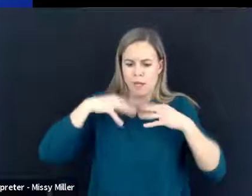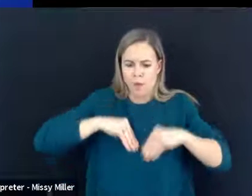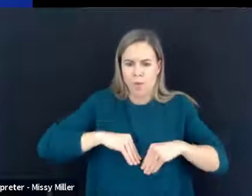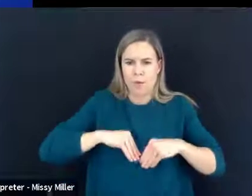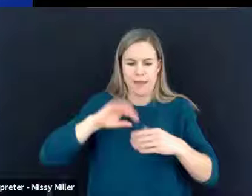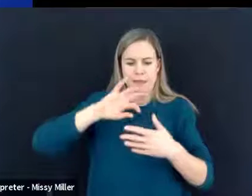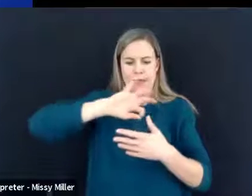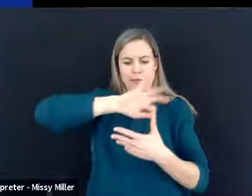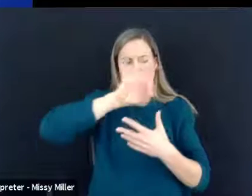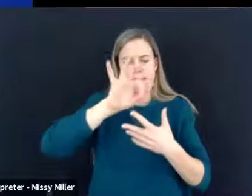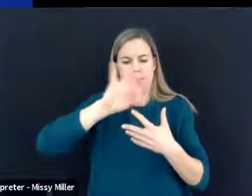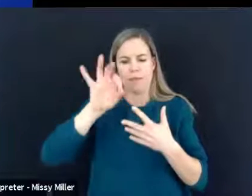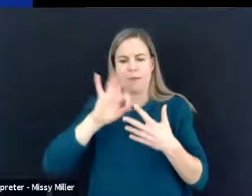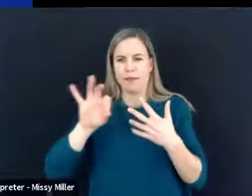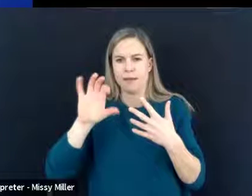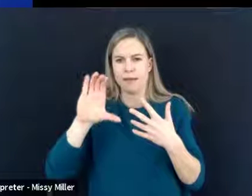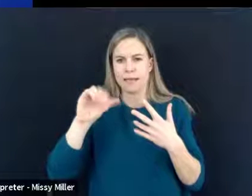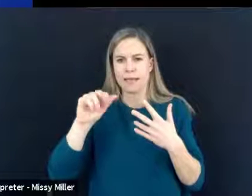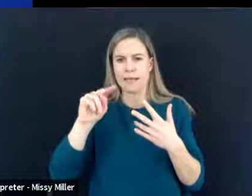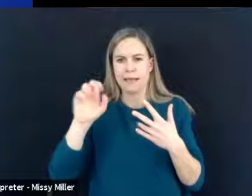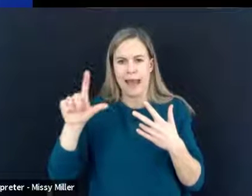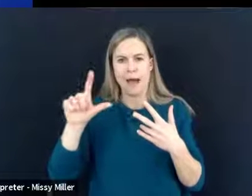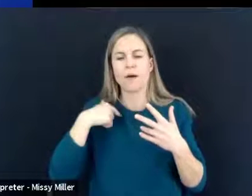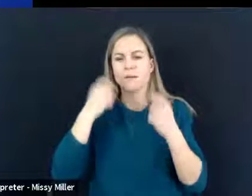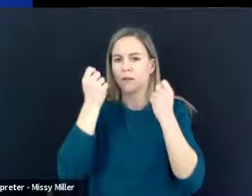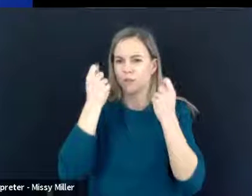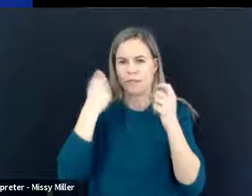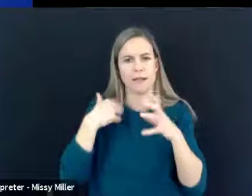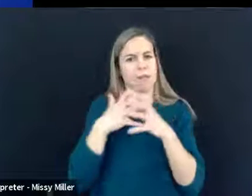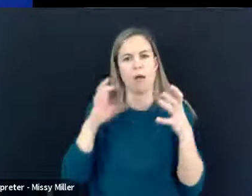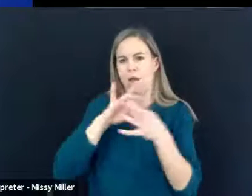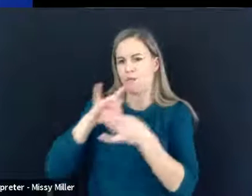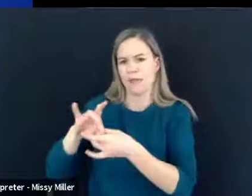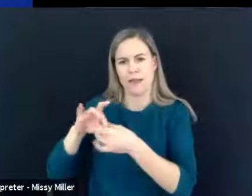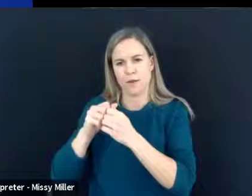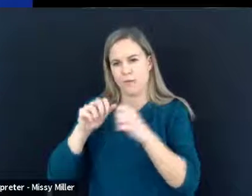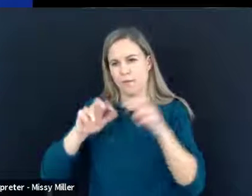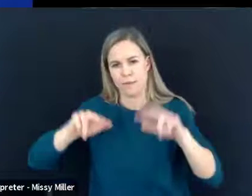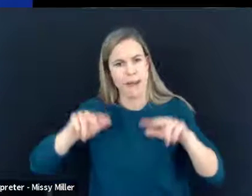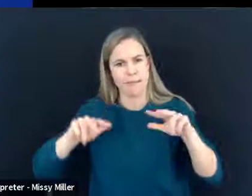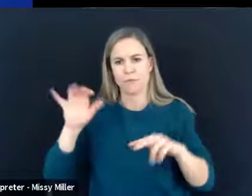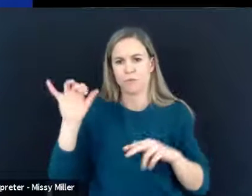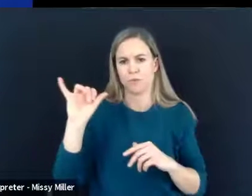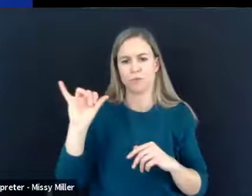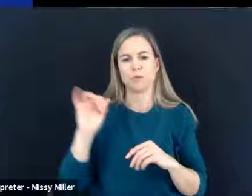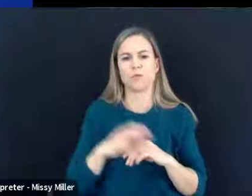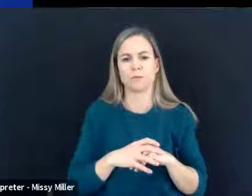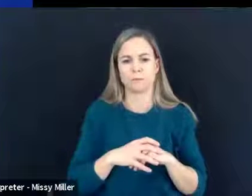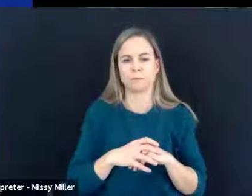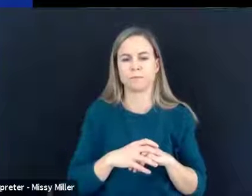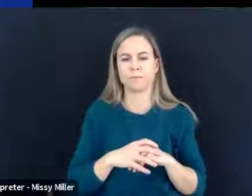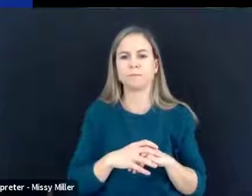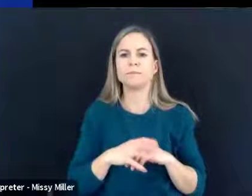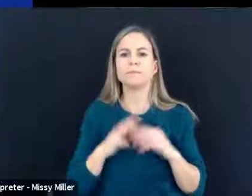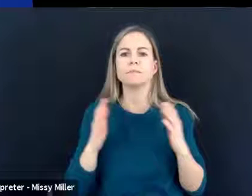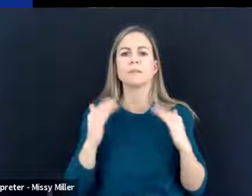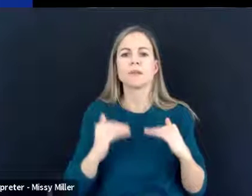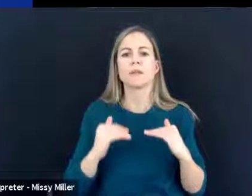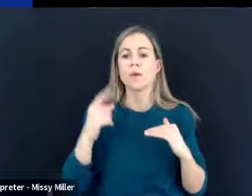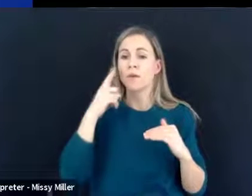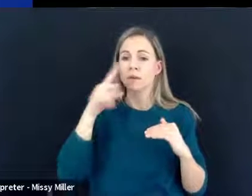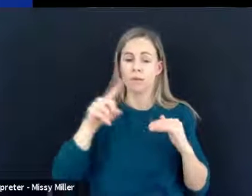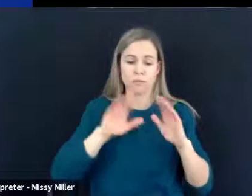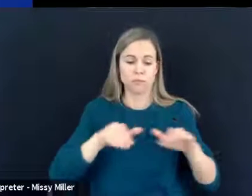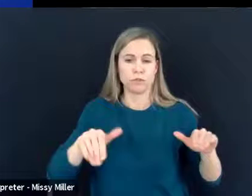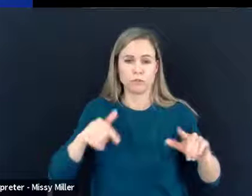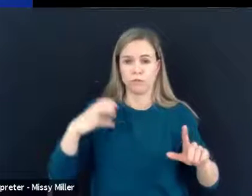semicircular canals, it has a whole heck of a lot to do with the semicircular canals. And in learners with